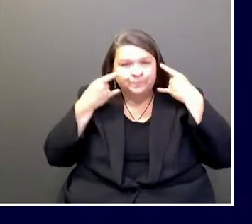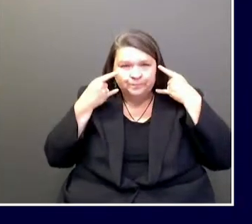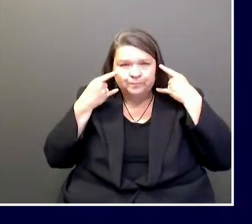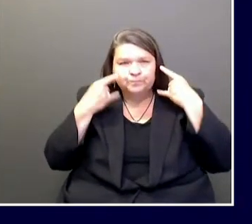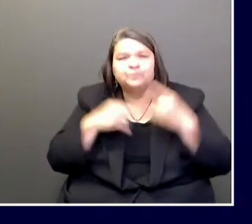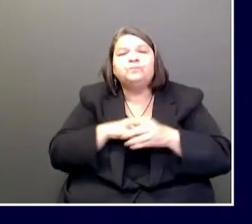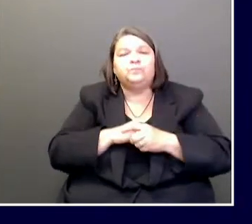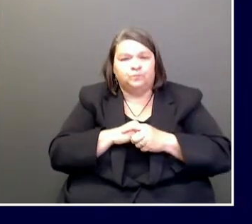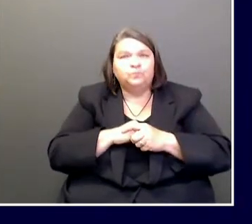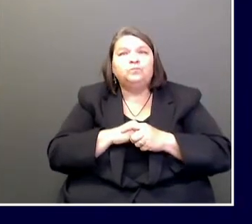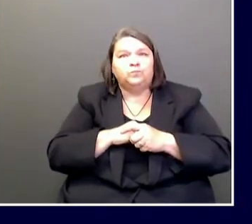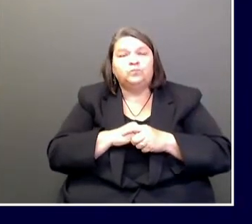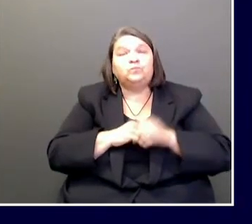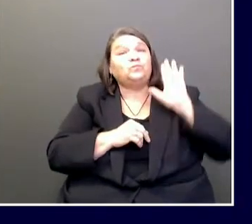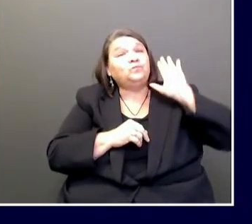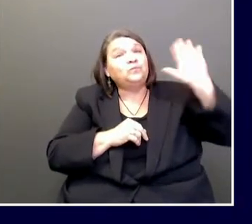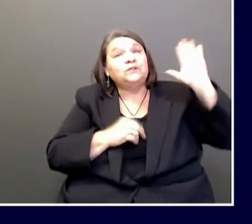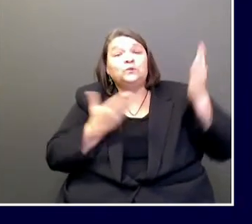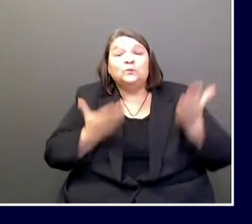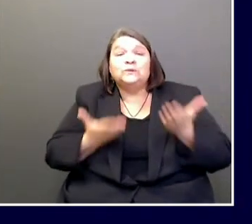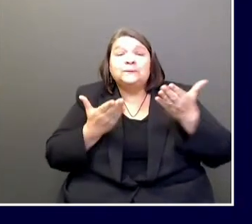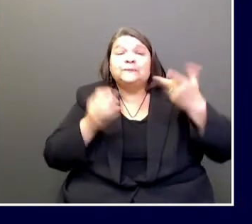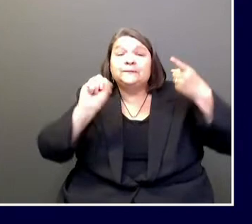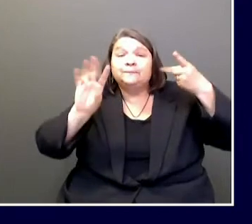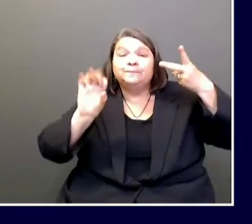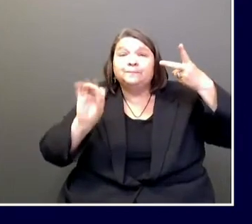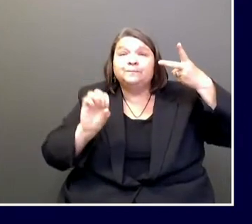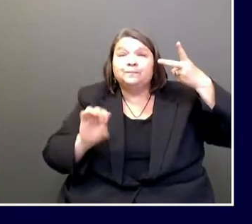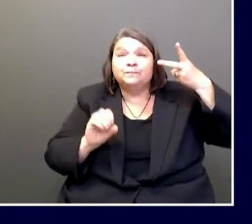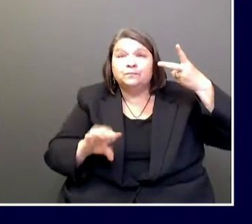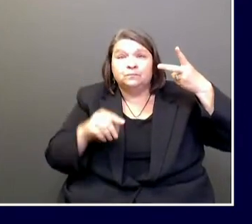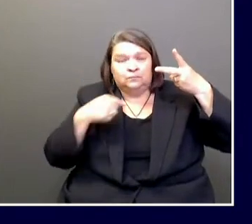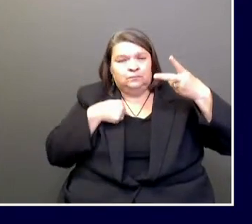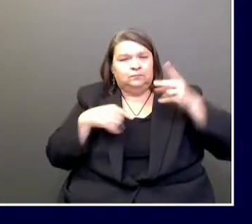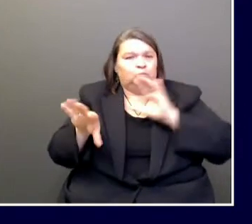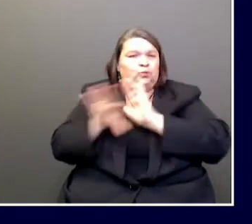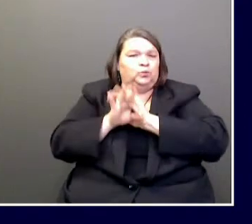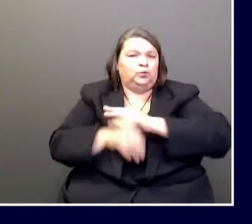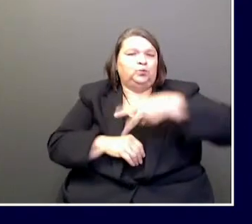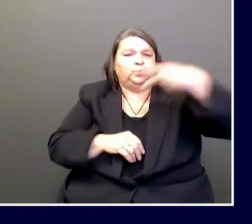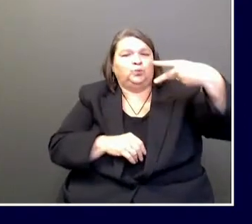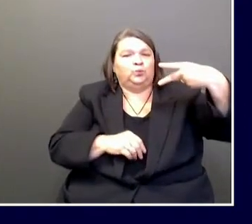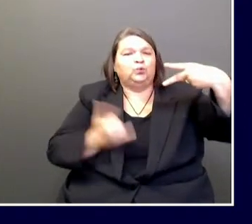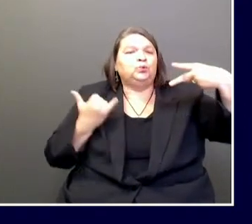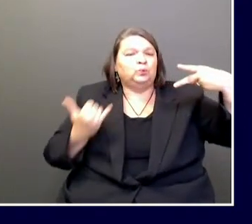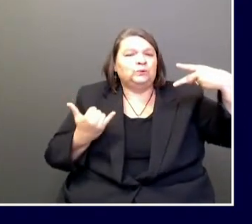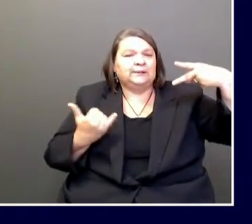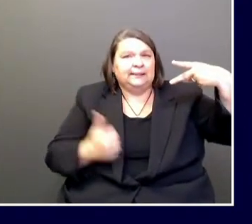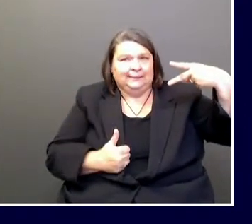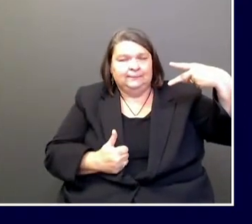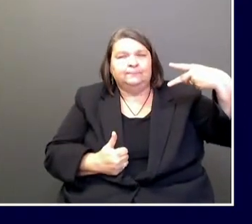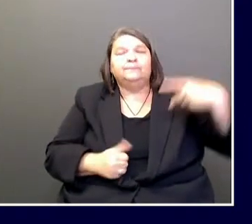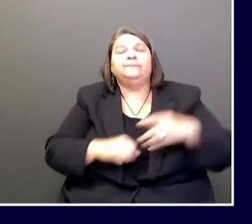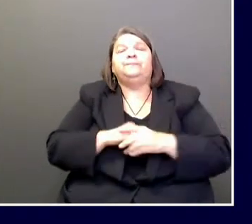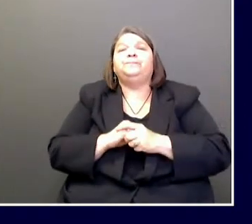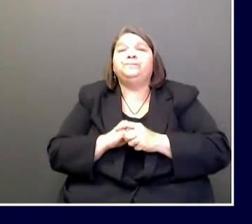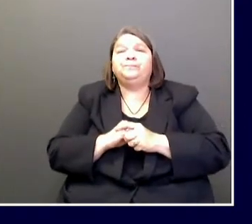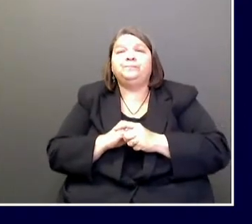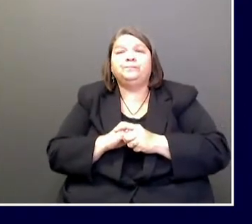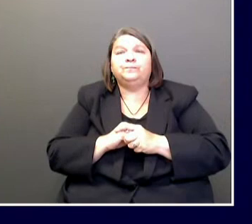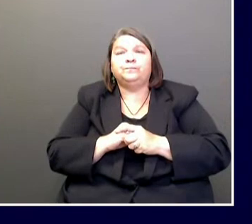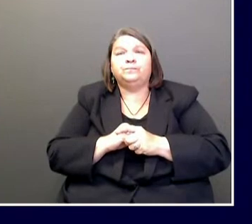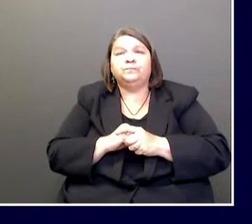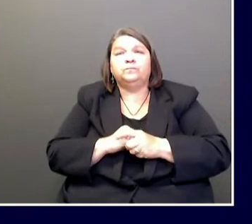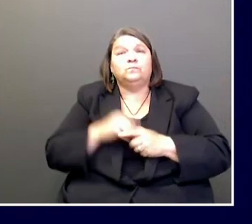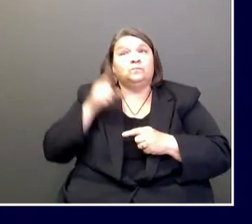those recommendations today. The first one is that people wear face coverings when in